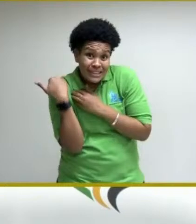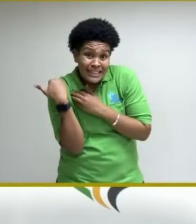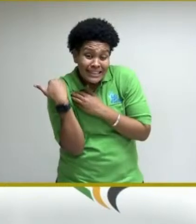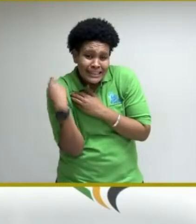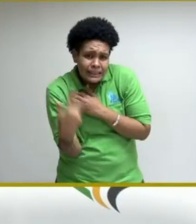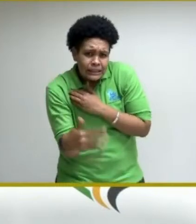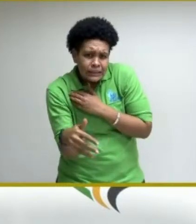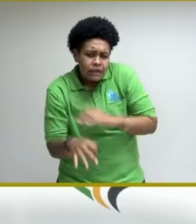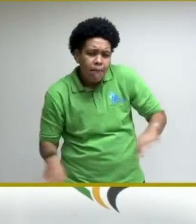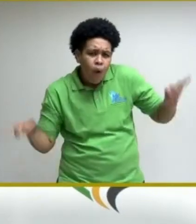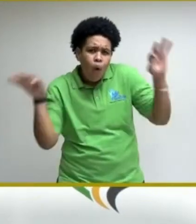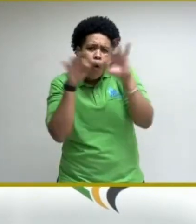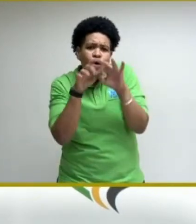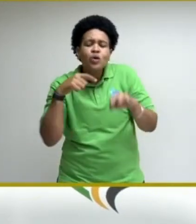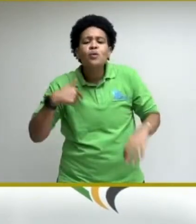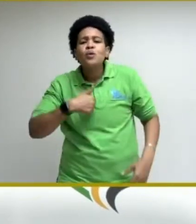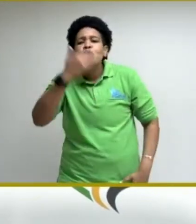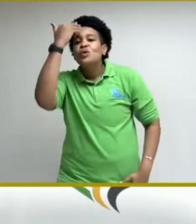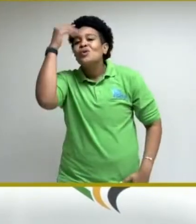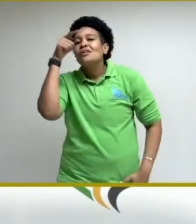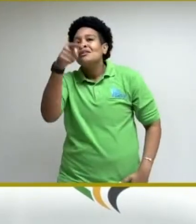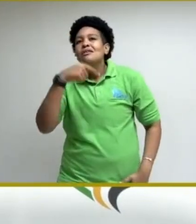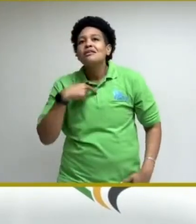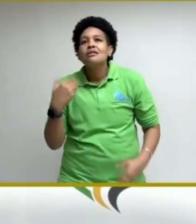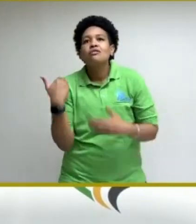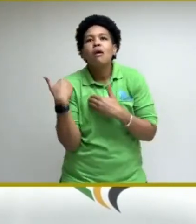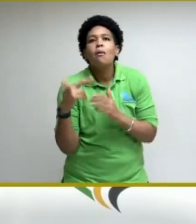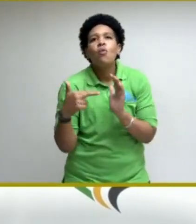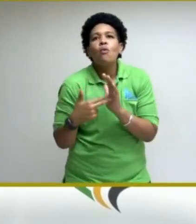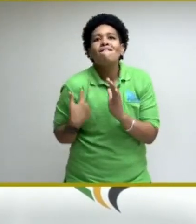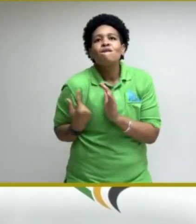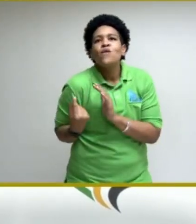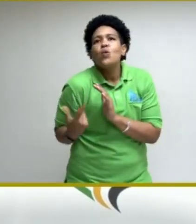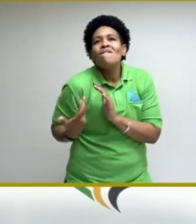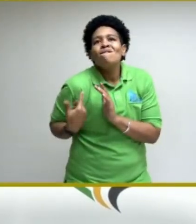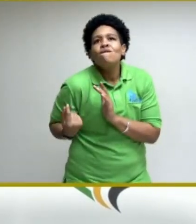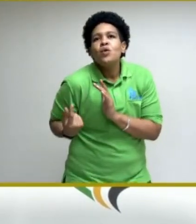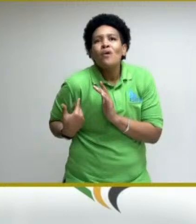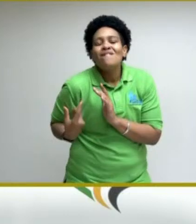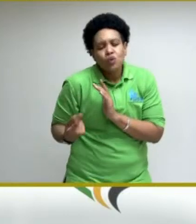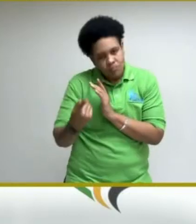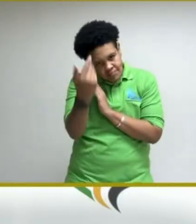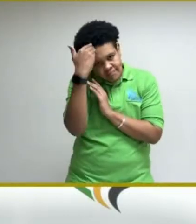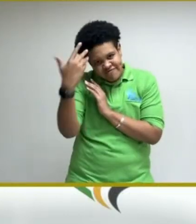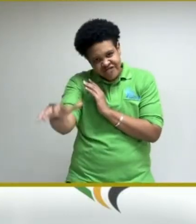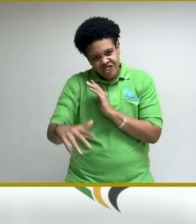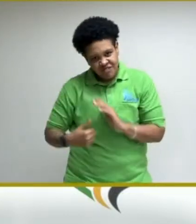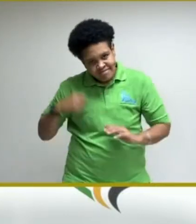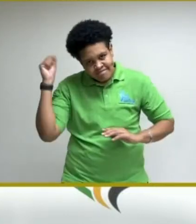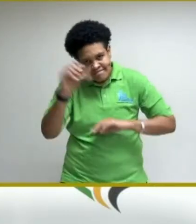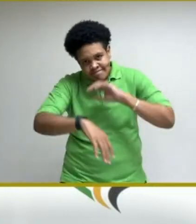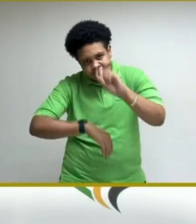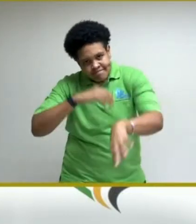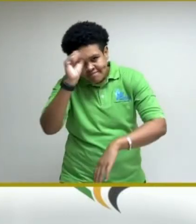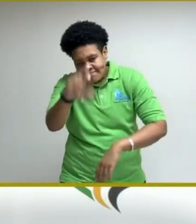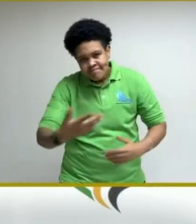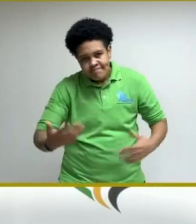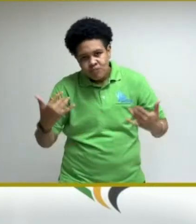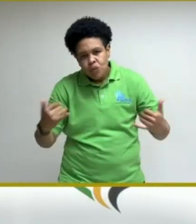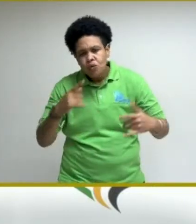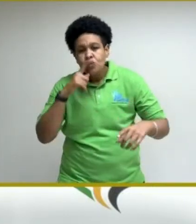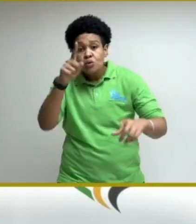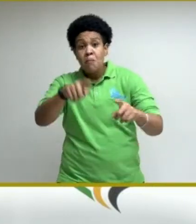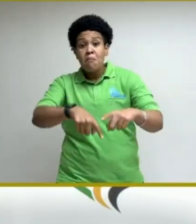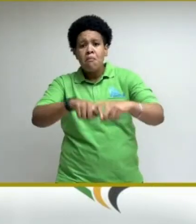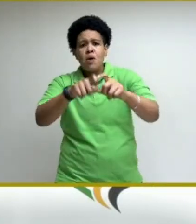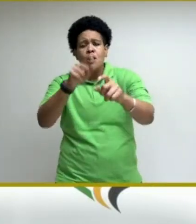so we know exactly what our role is. And so it is a moment to pause and